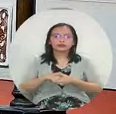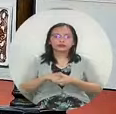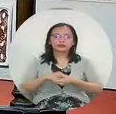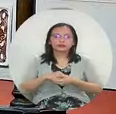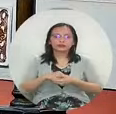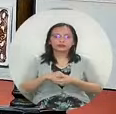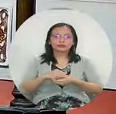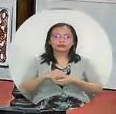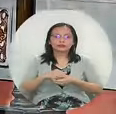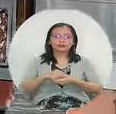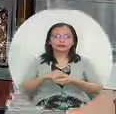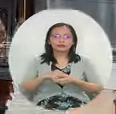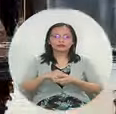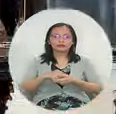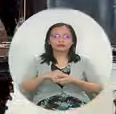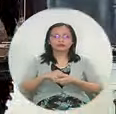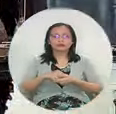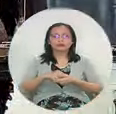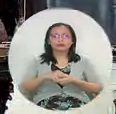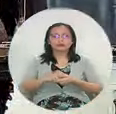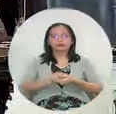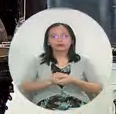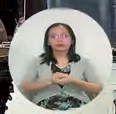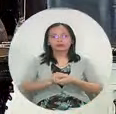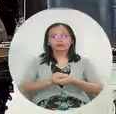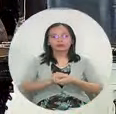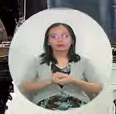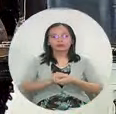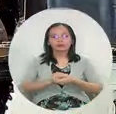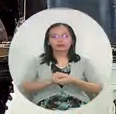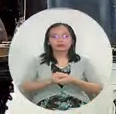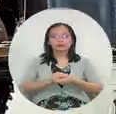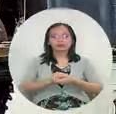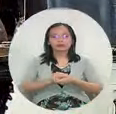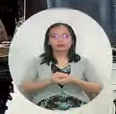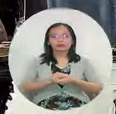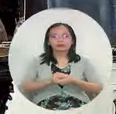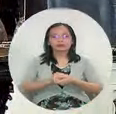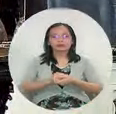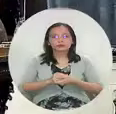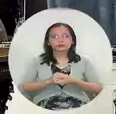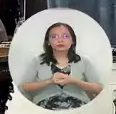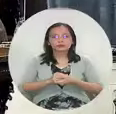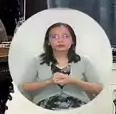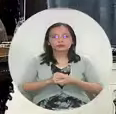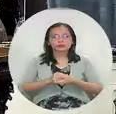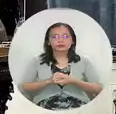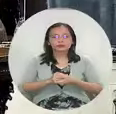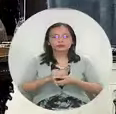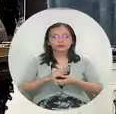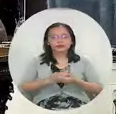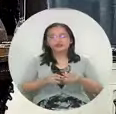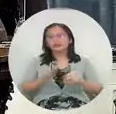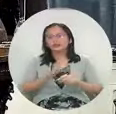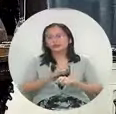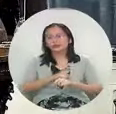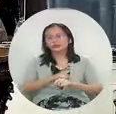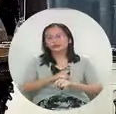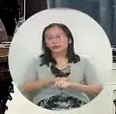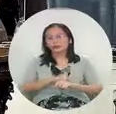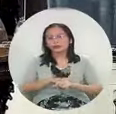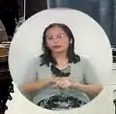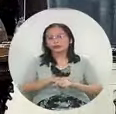usahin mga kaibisunan, there are things that we observe from people, you know, and it does not jive with the gospel that we are